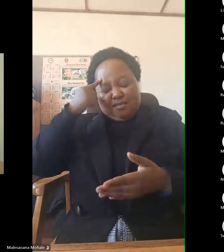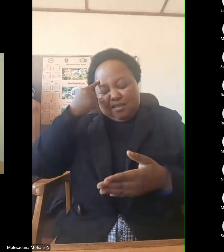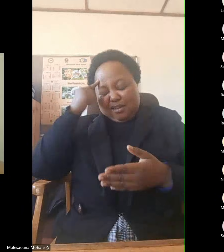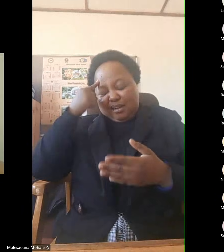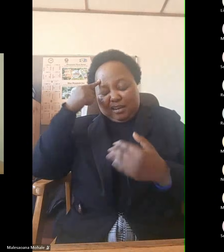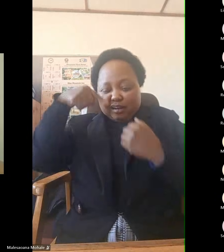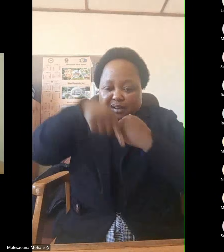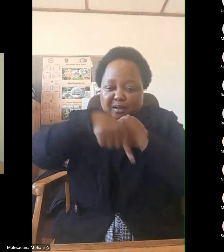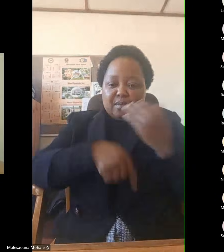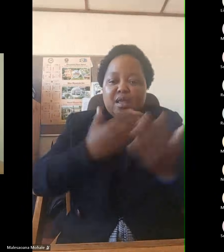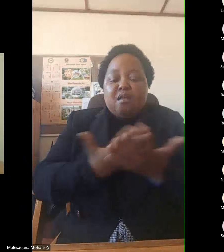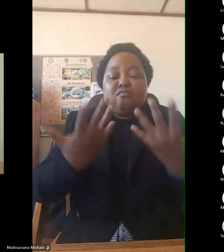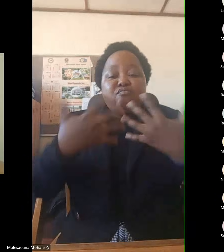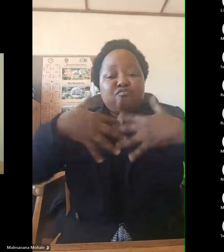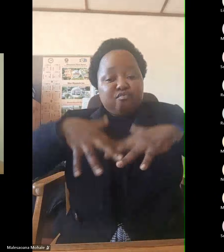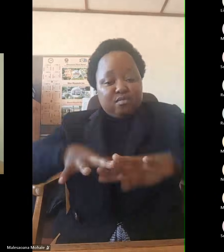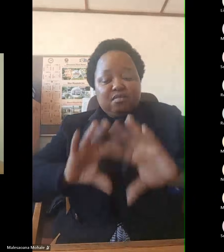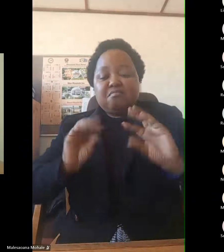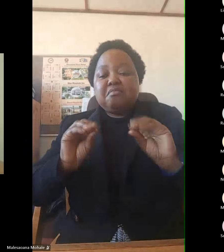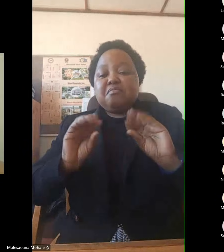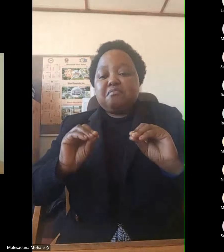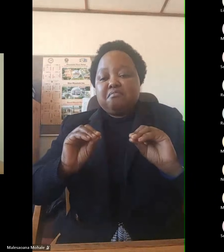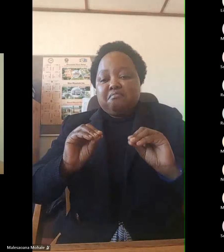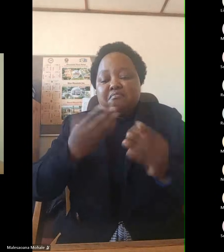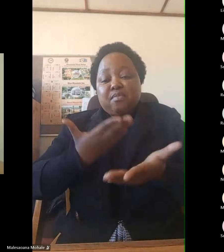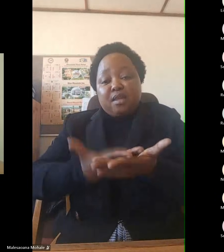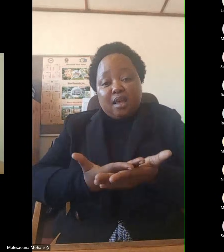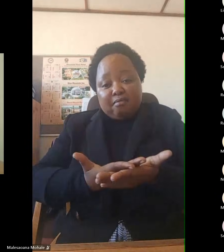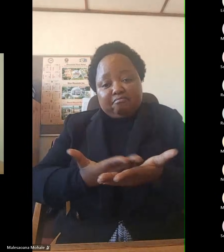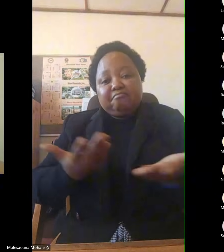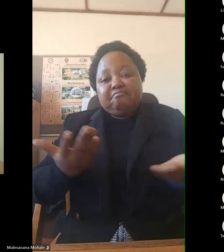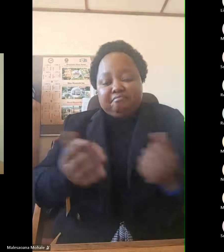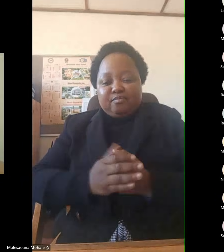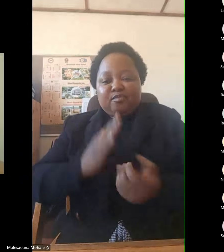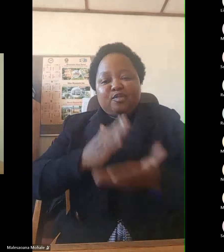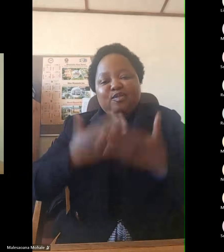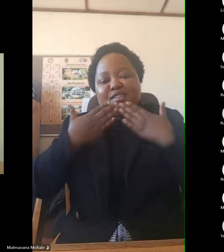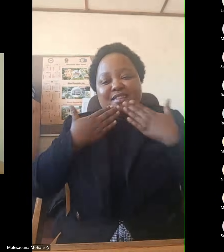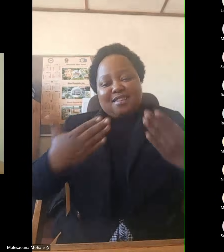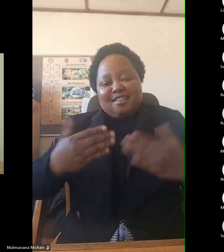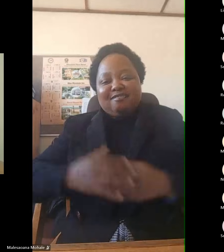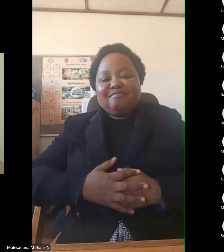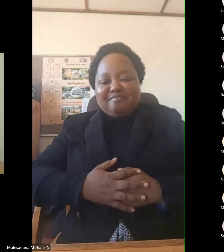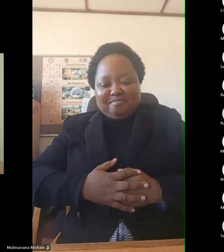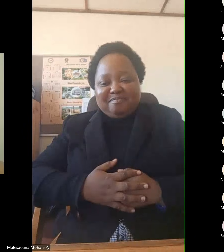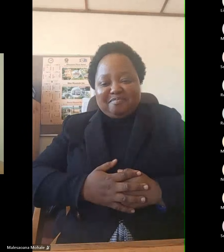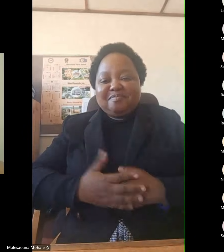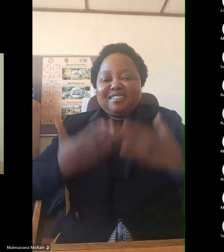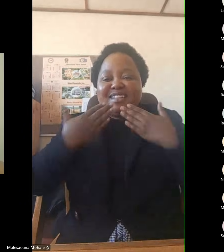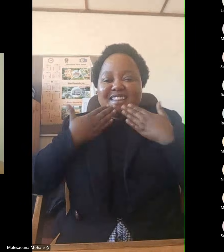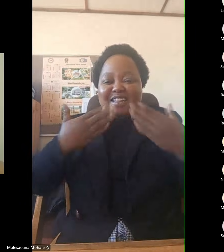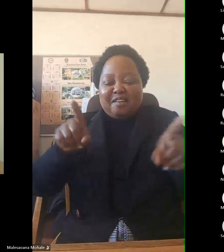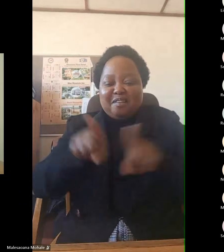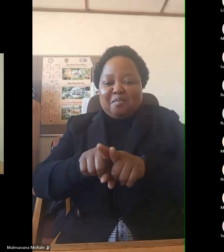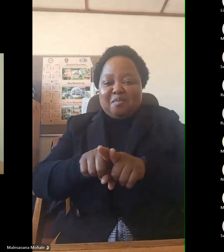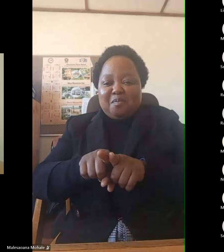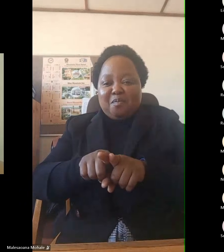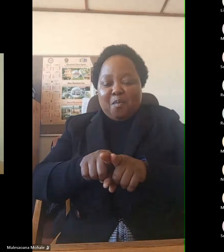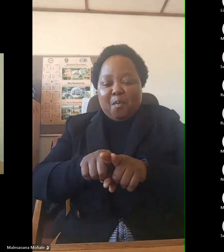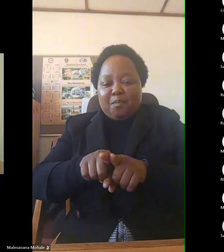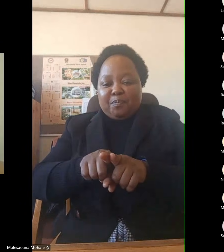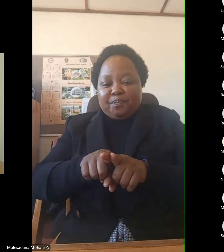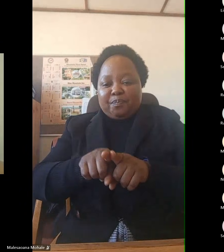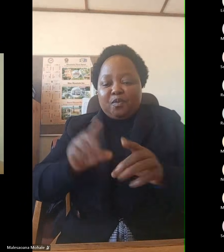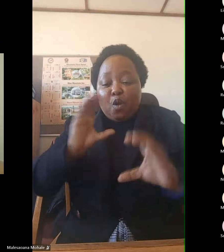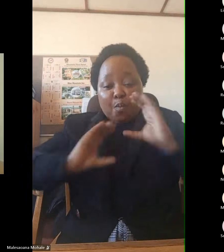inclusive we can be. We appreciate your service, and to our comms and IT teams that have put